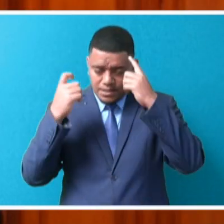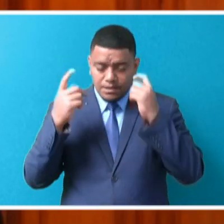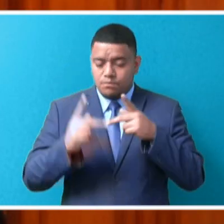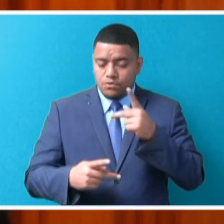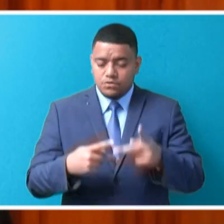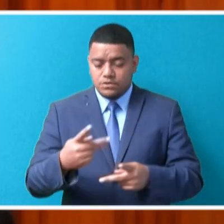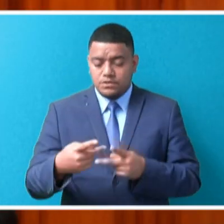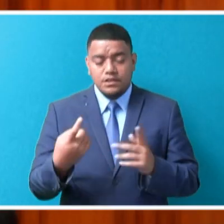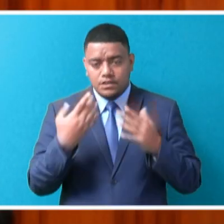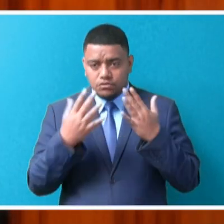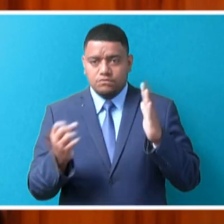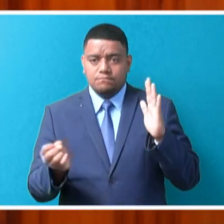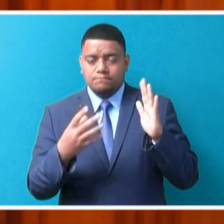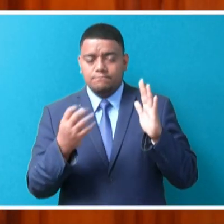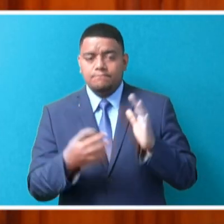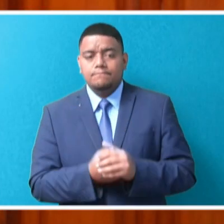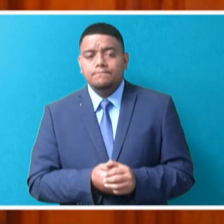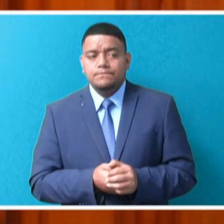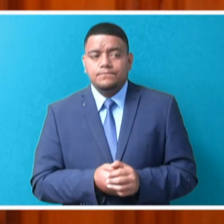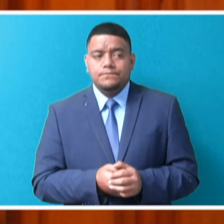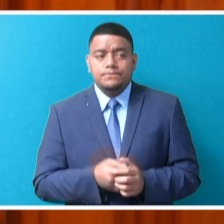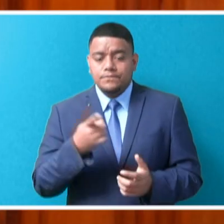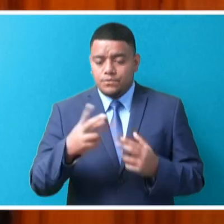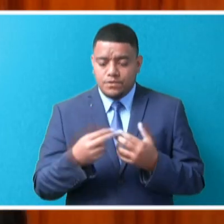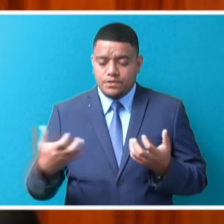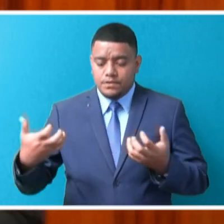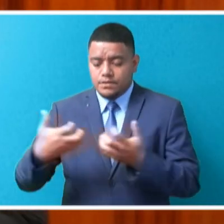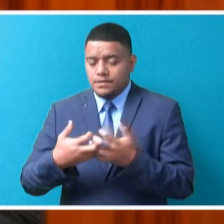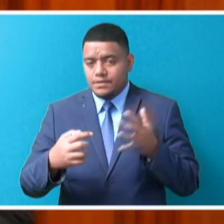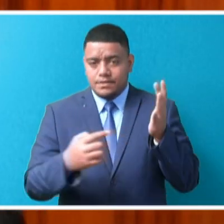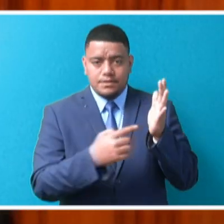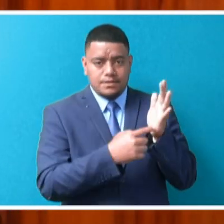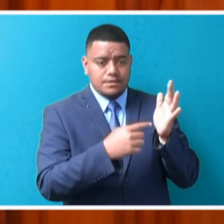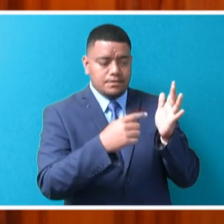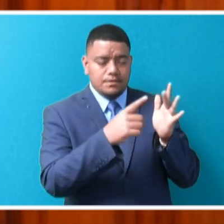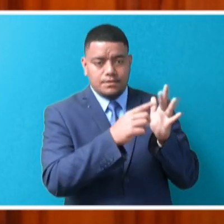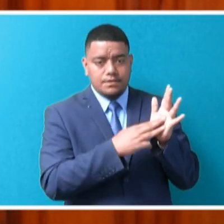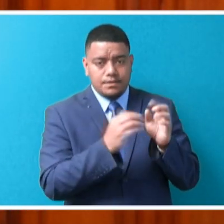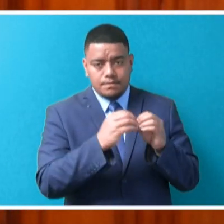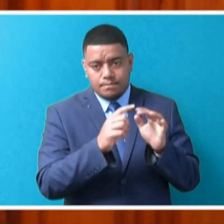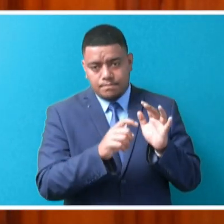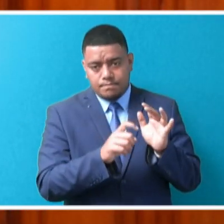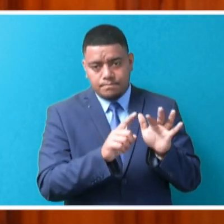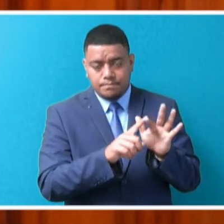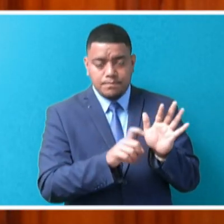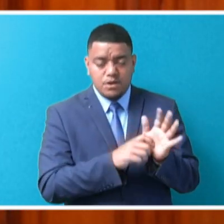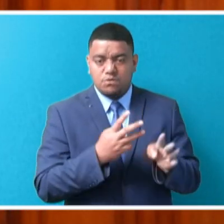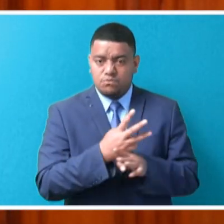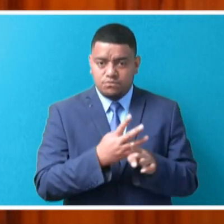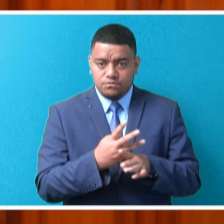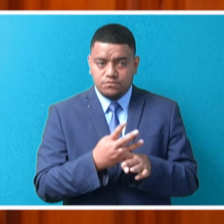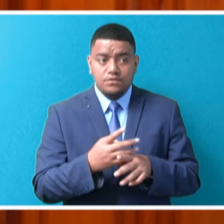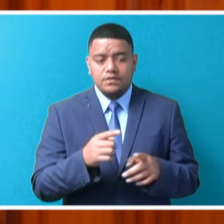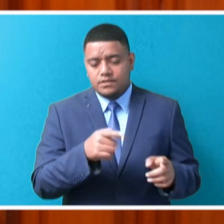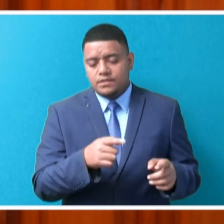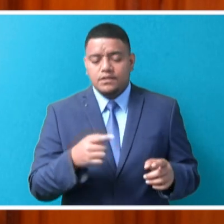enterprise development. Honorable Speaker, in parallel with timber value addition, the Ministry is advancing the development of non-timber